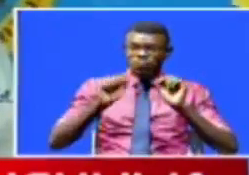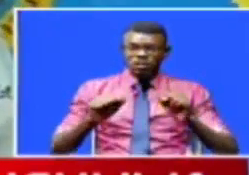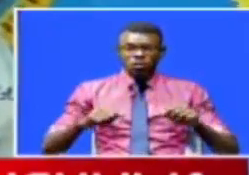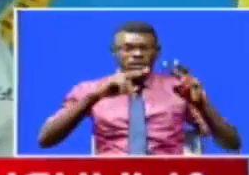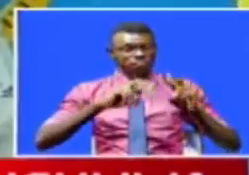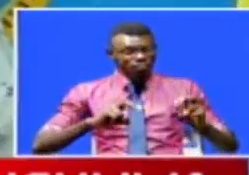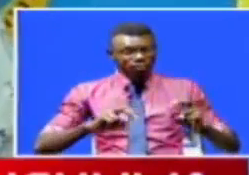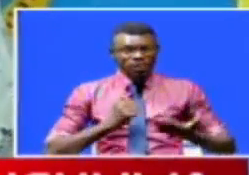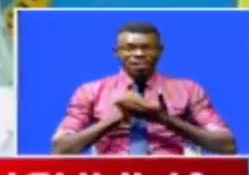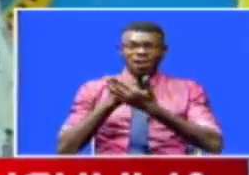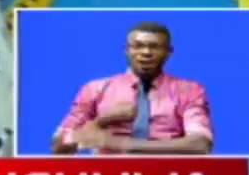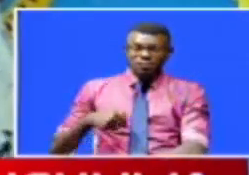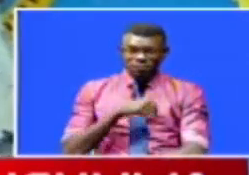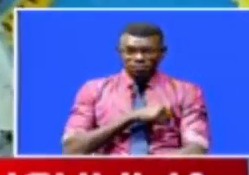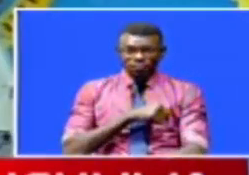be able to